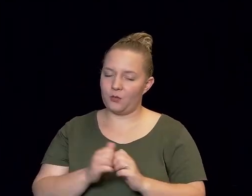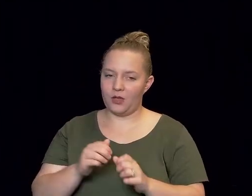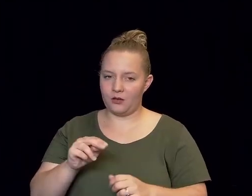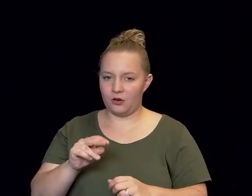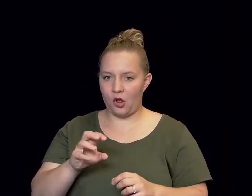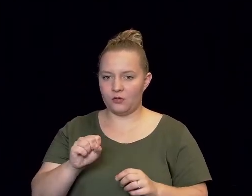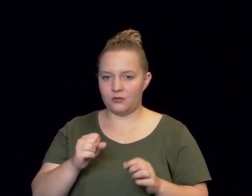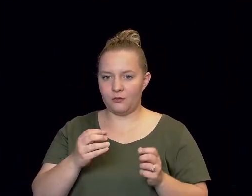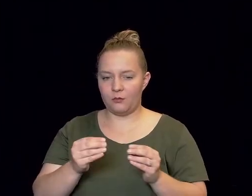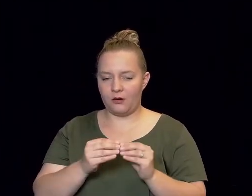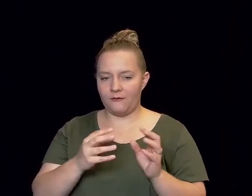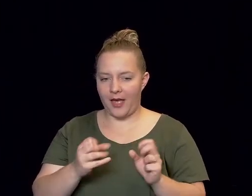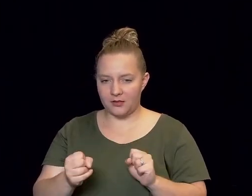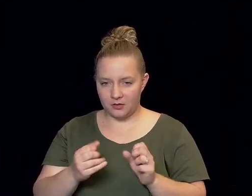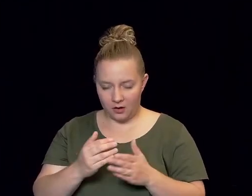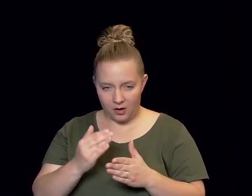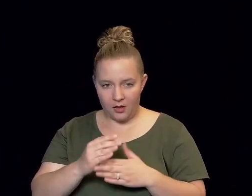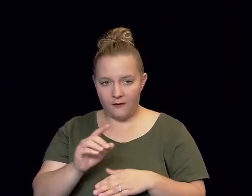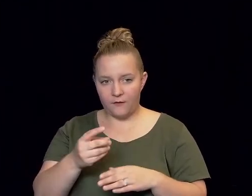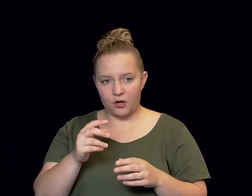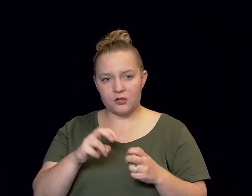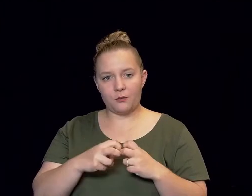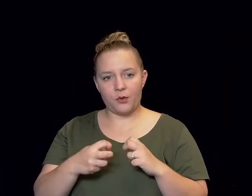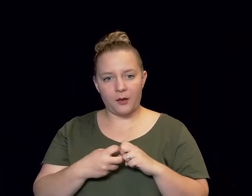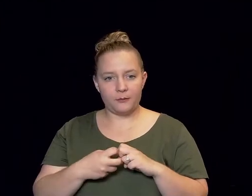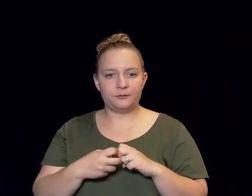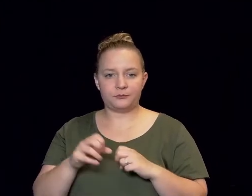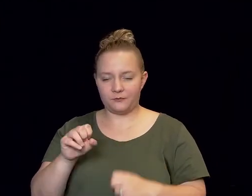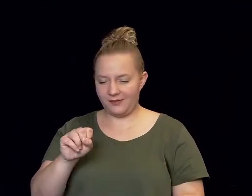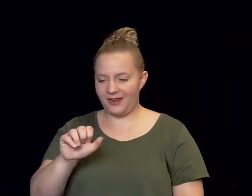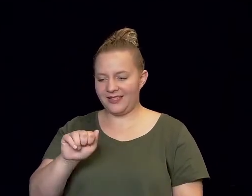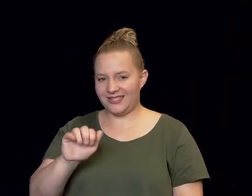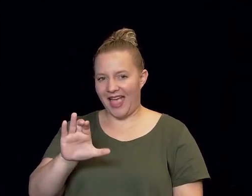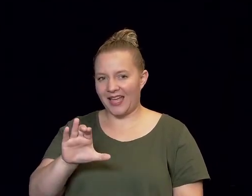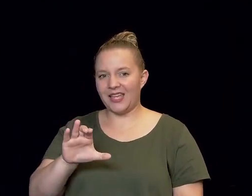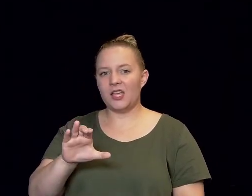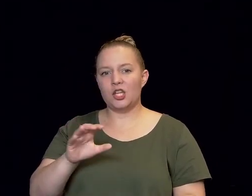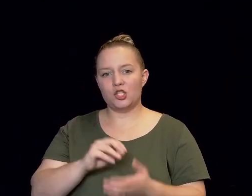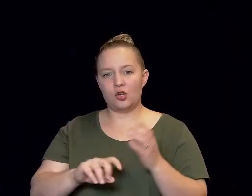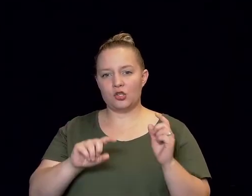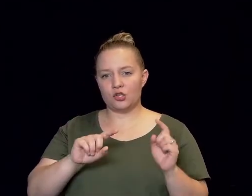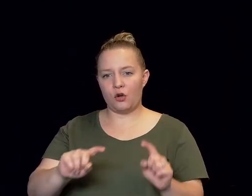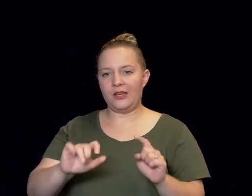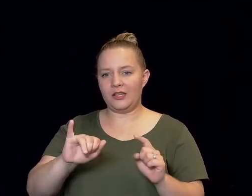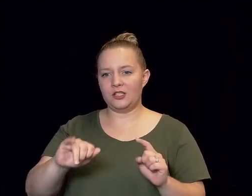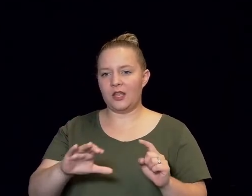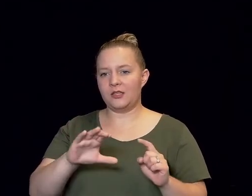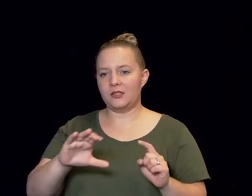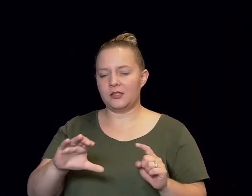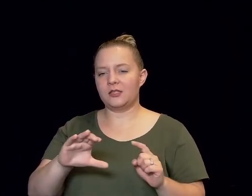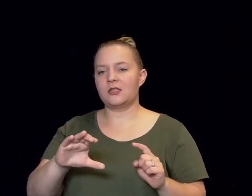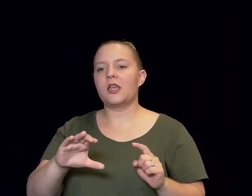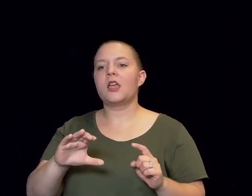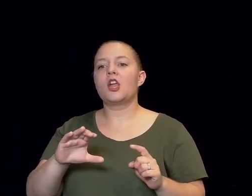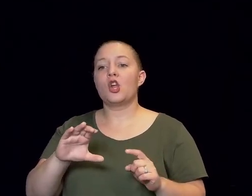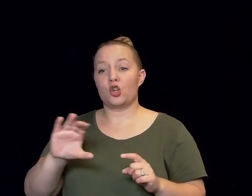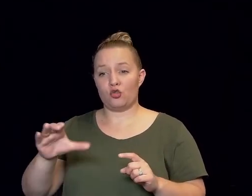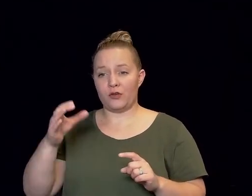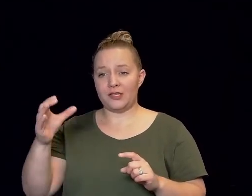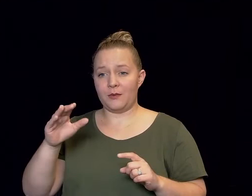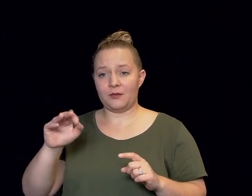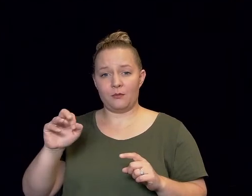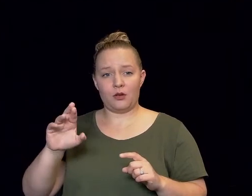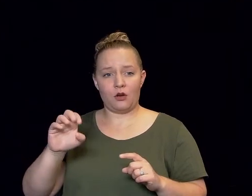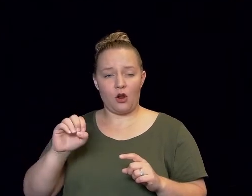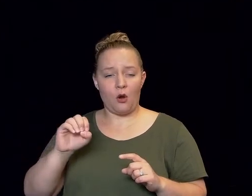quicker. All right, this first problem. SAC students are going on field trip to the Johnson County Christmas Bureau. Field trip will cost $9 per student,